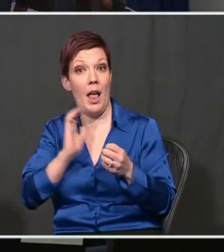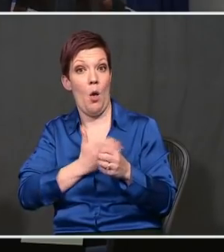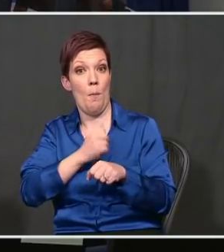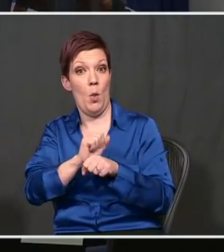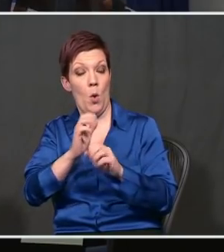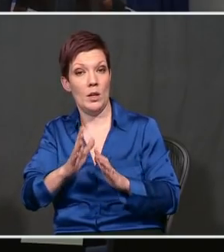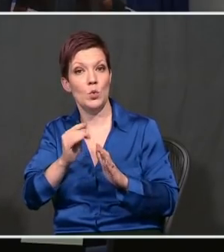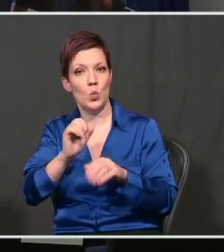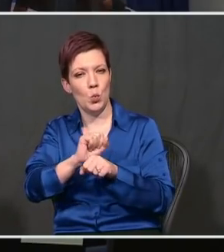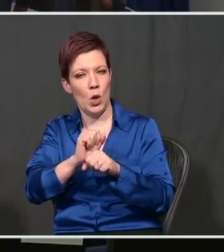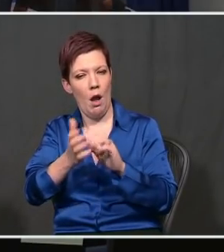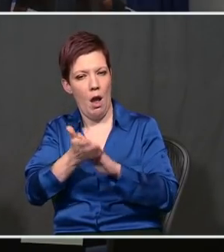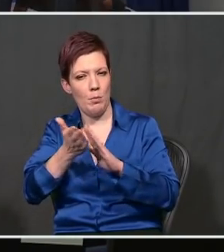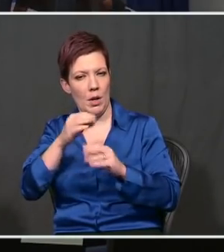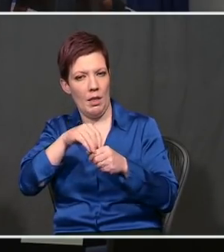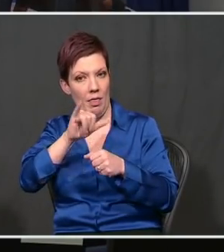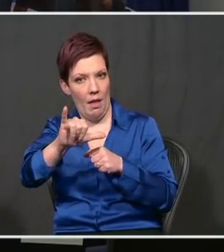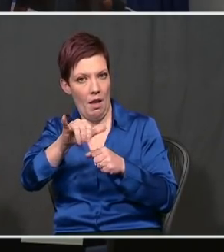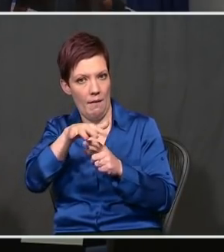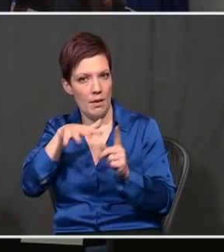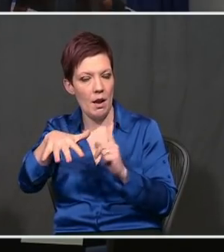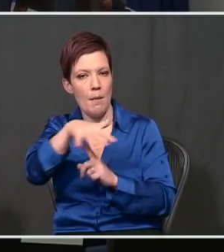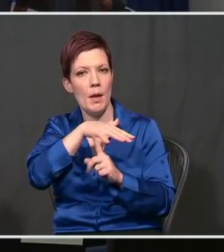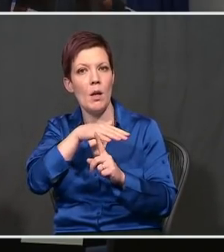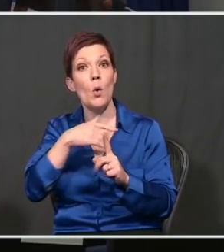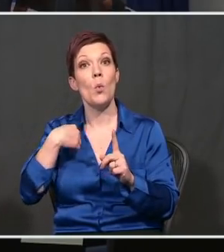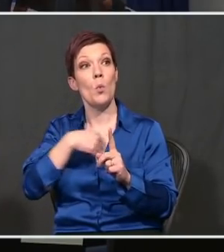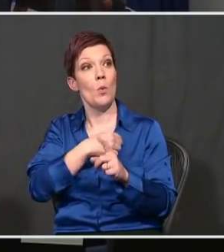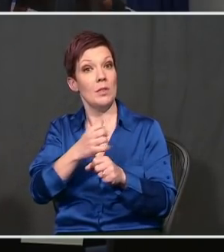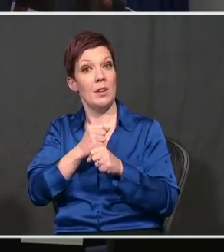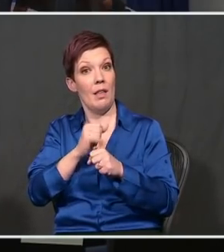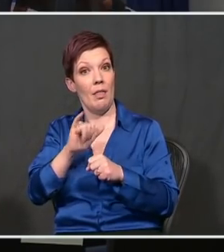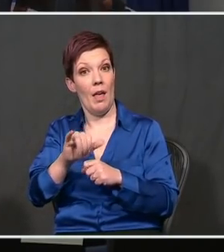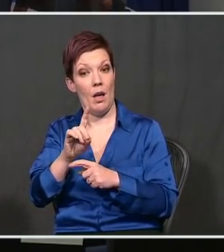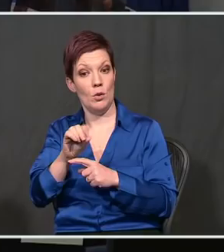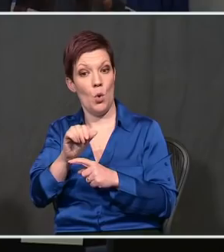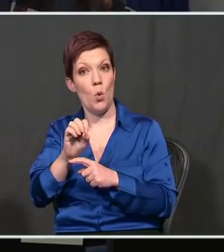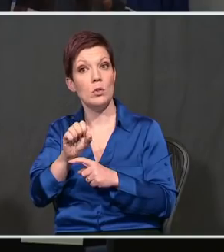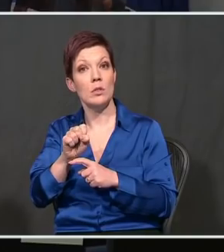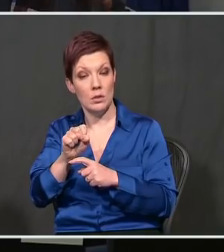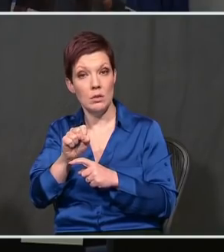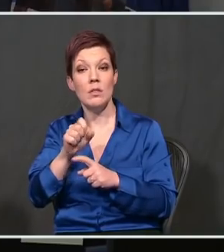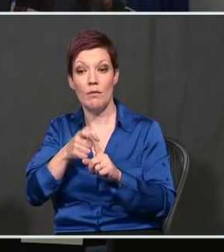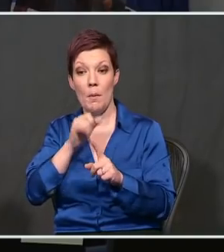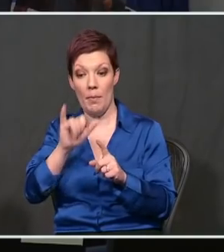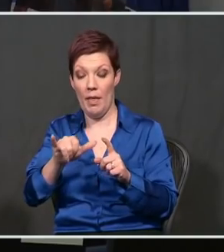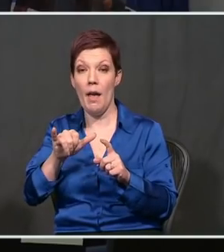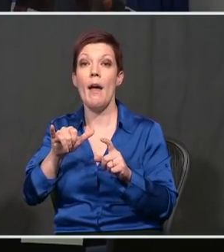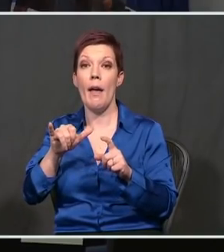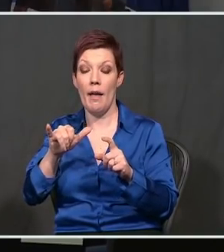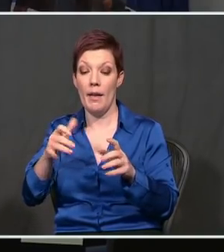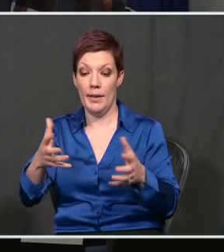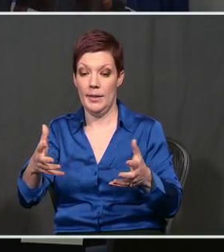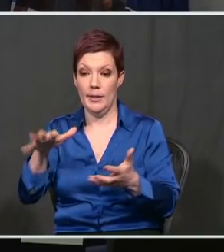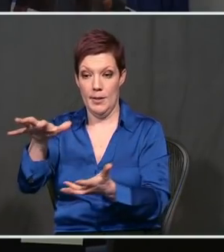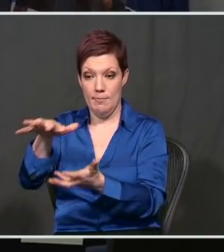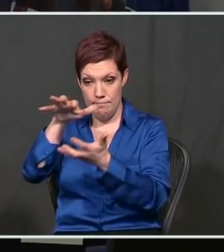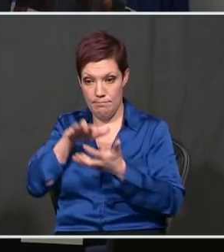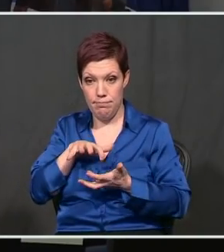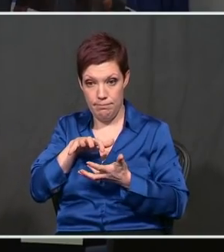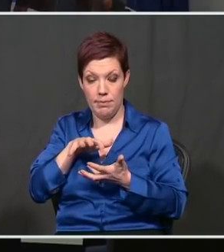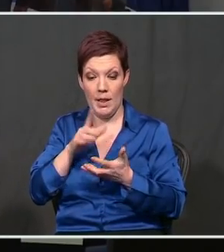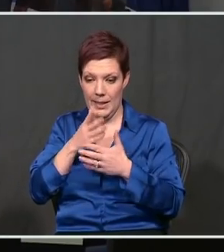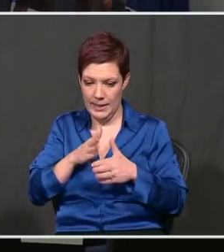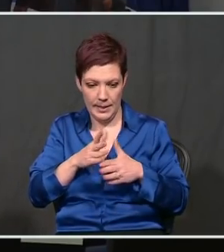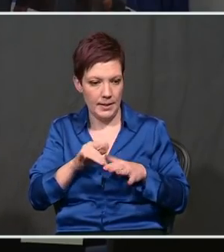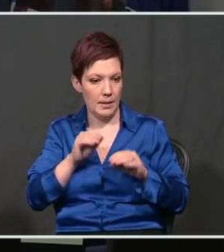and operate in that environment, because we are actually taking the doses from that bulk pallet and putting it into the packages within the freezer. So you can